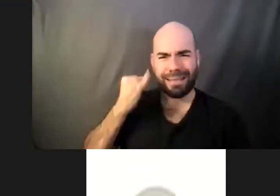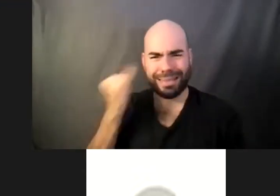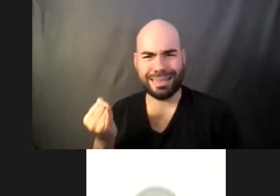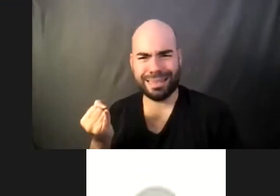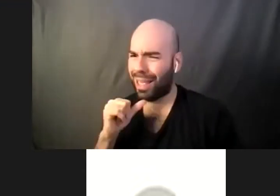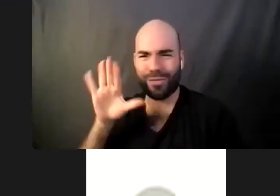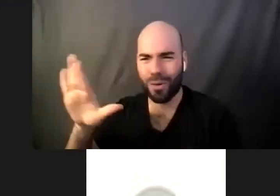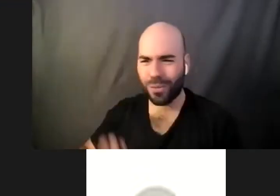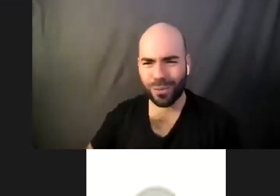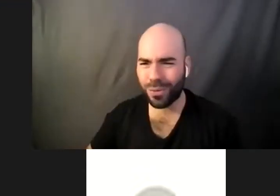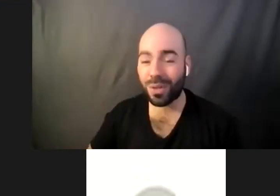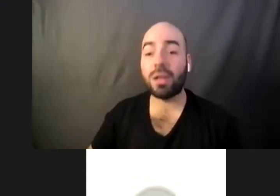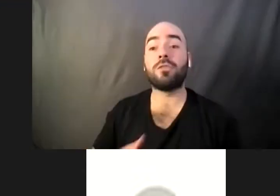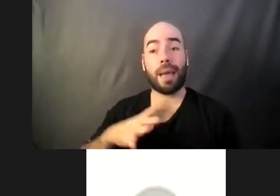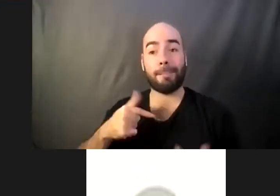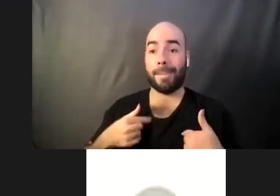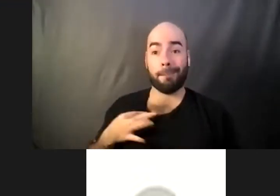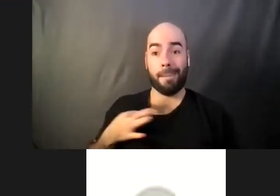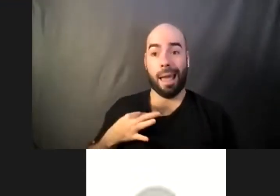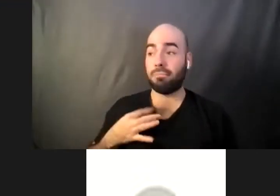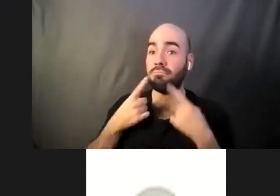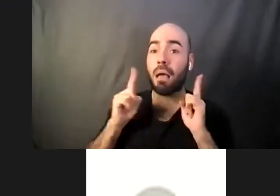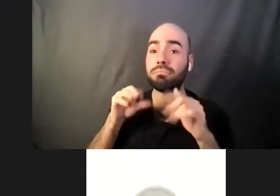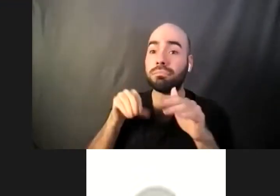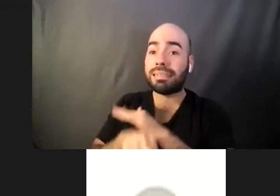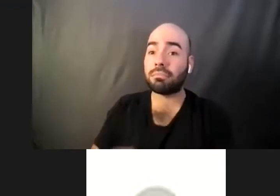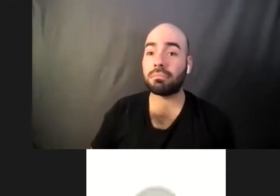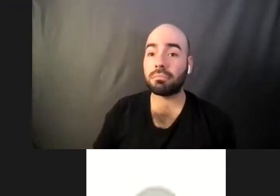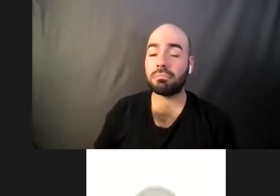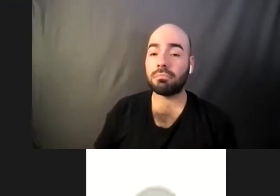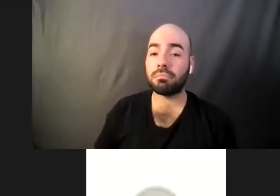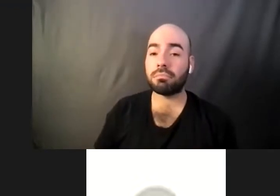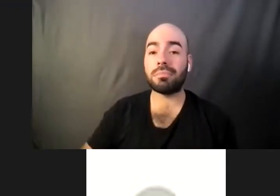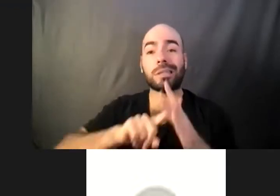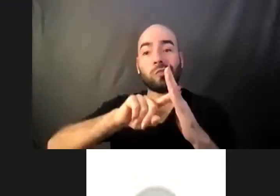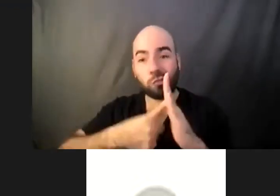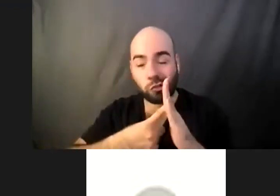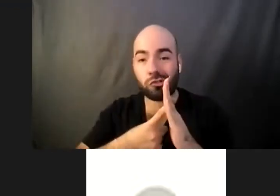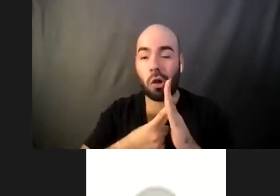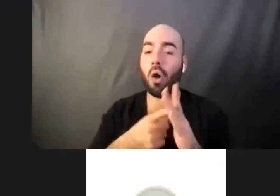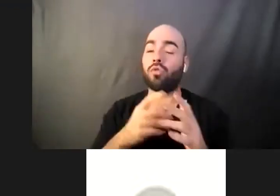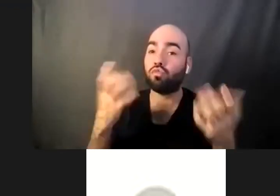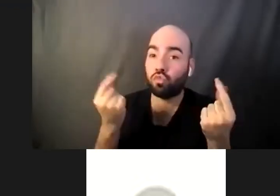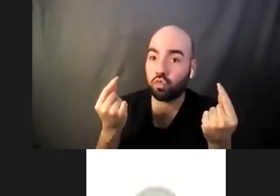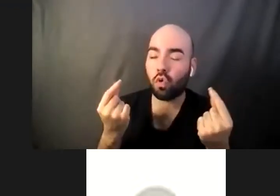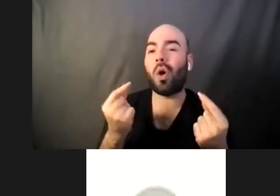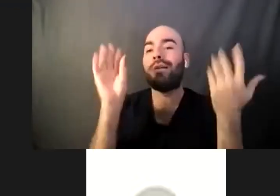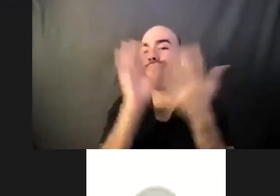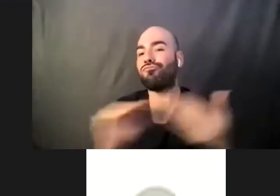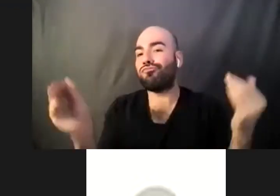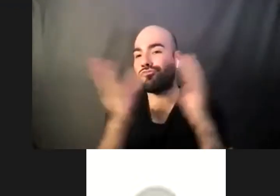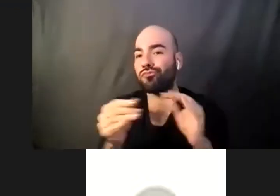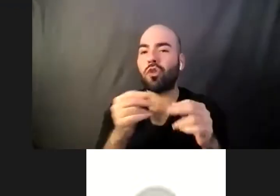So I applied and I got in and I began to make narrative short films. And when I got to Tisch, you know,